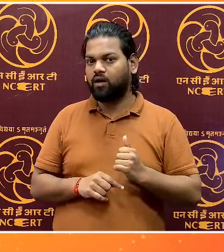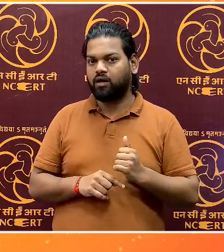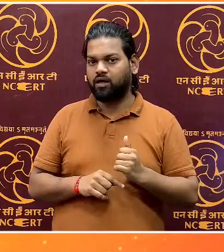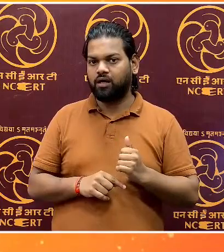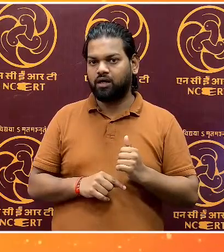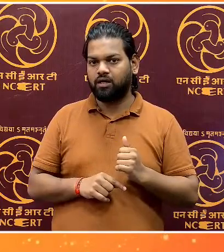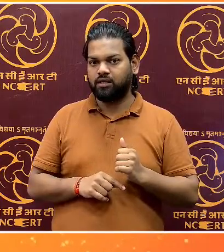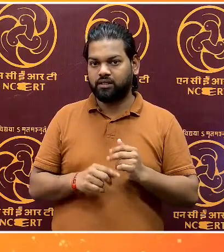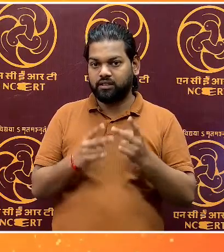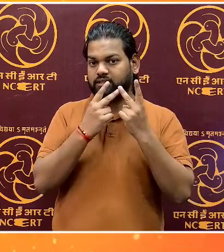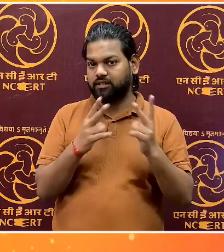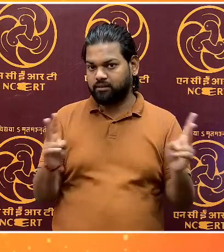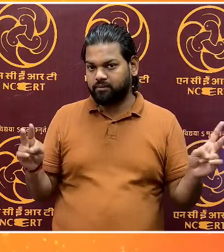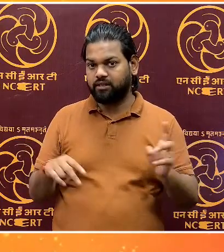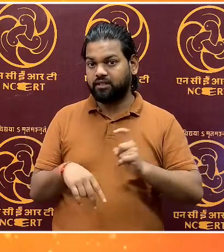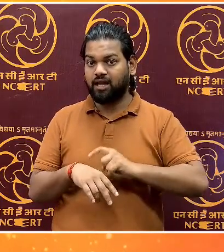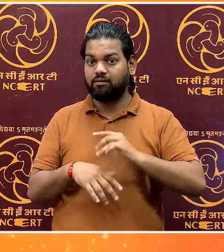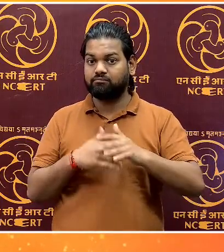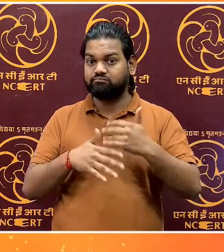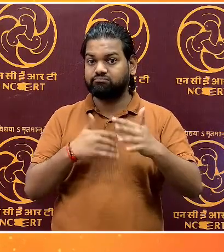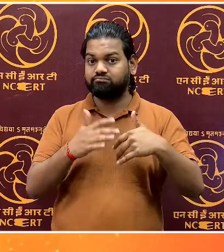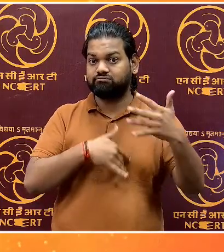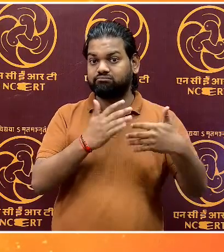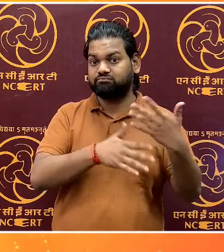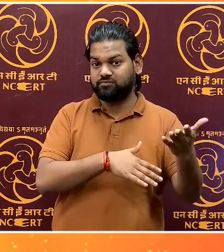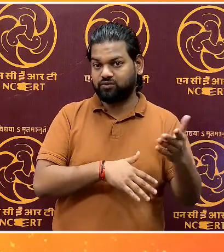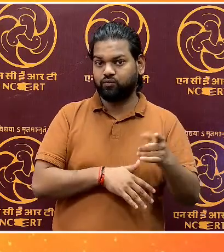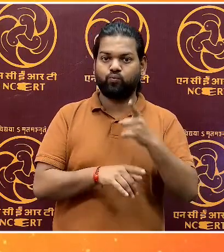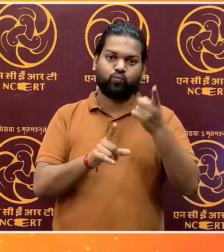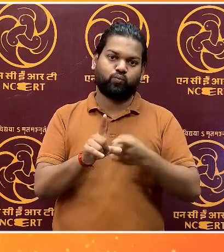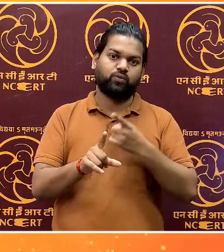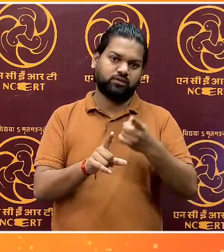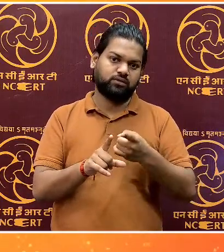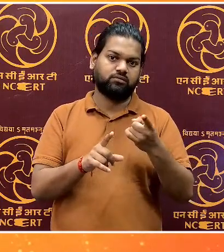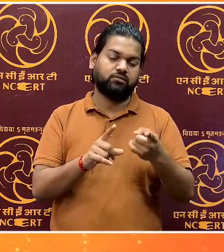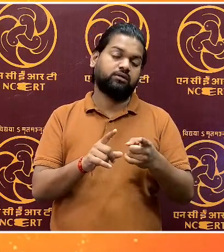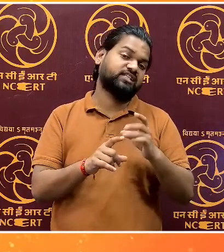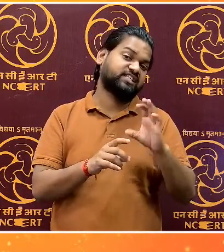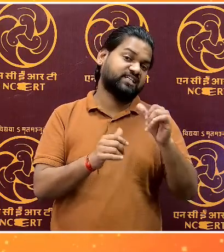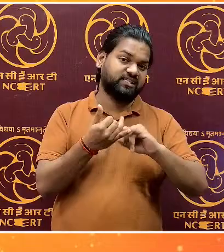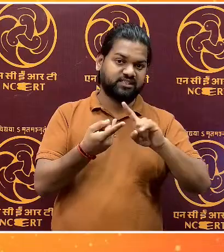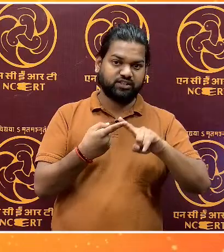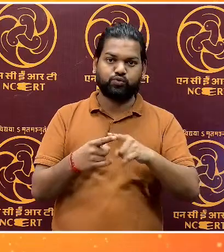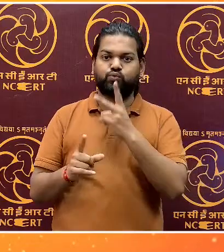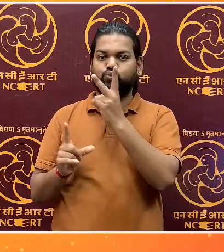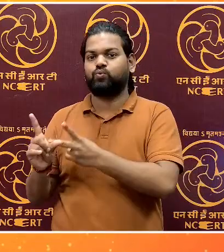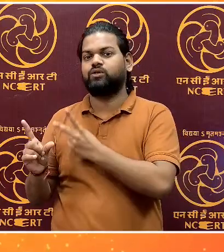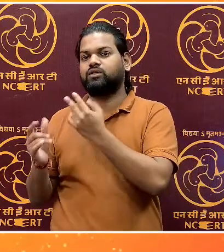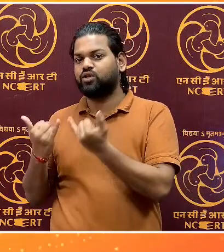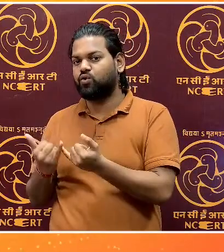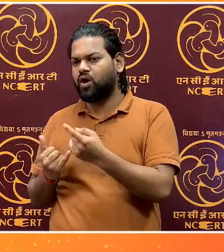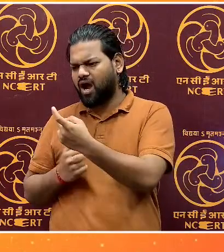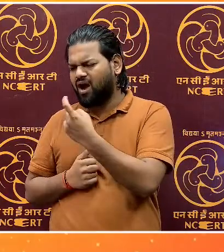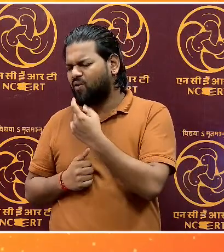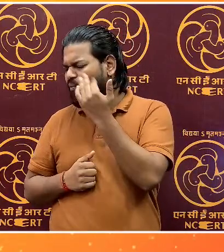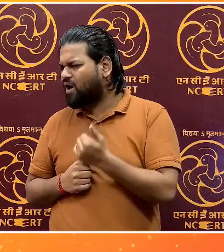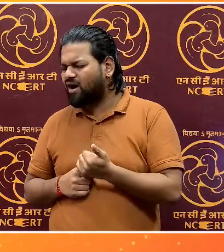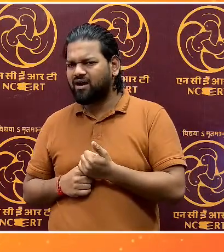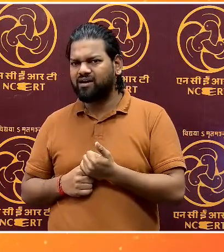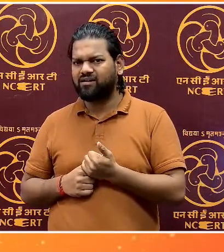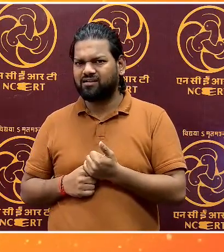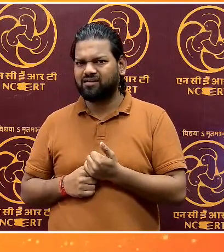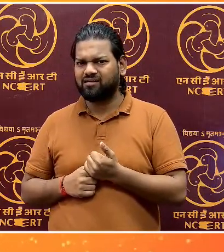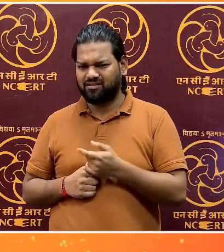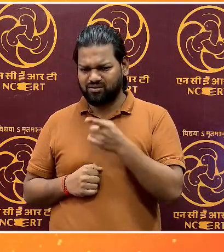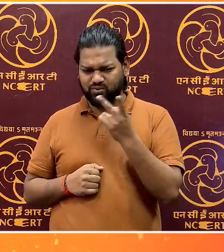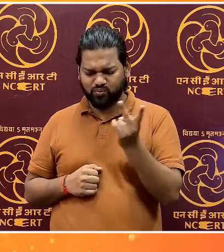of the difference in the time period. In case 1, it is 1 year, and in case 2, it is 2 years. Now you have asked that why this is so happening.